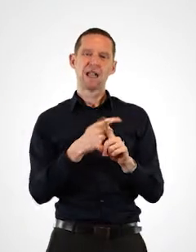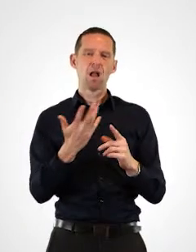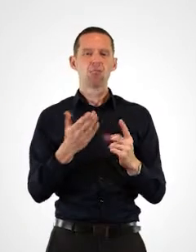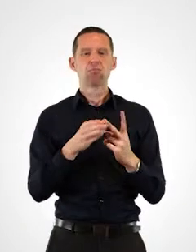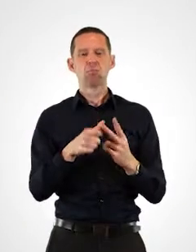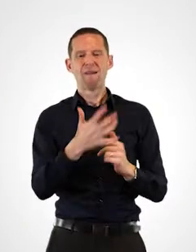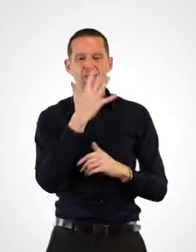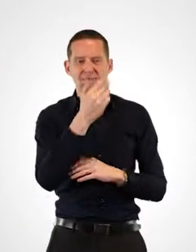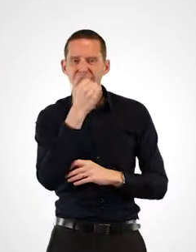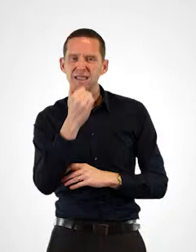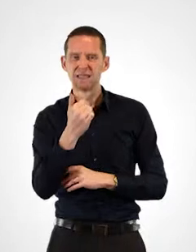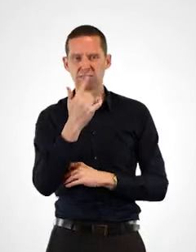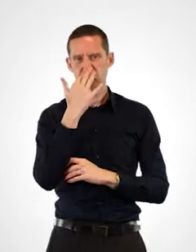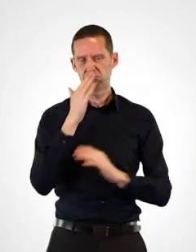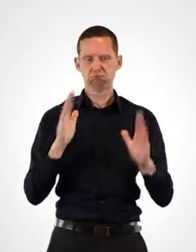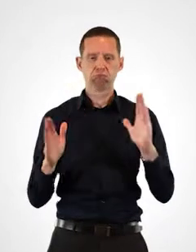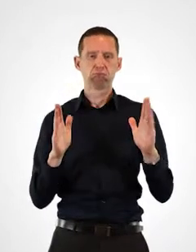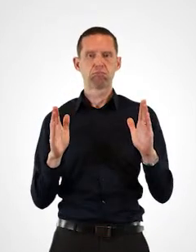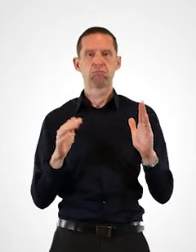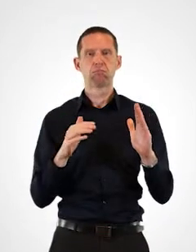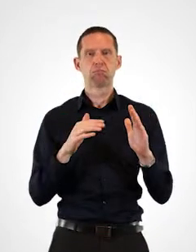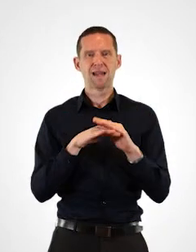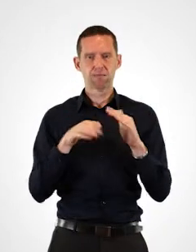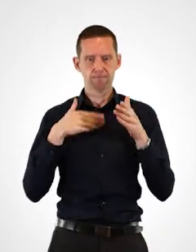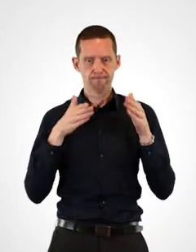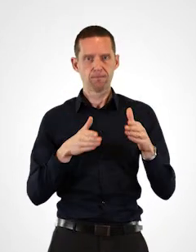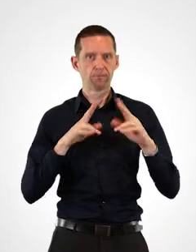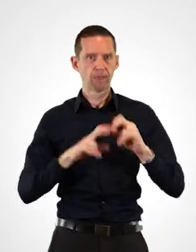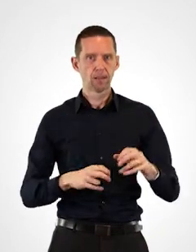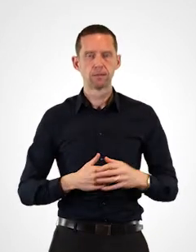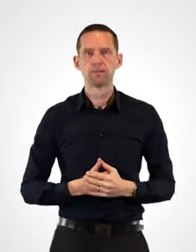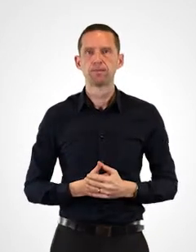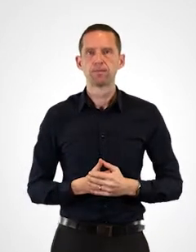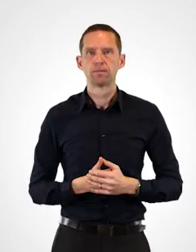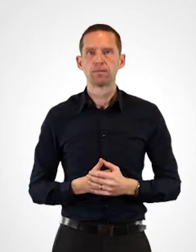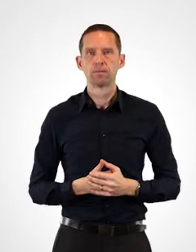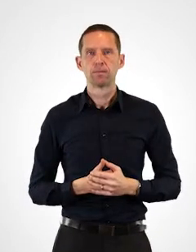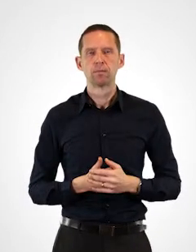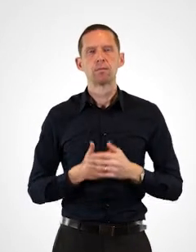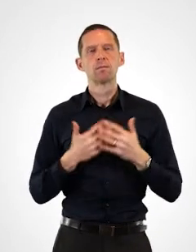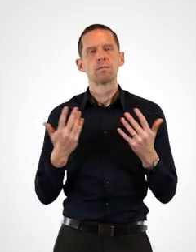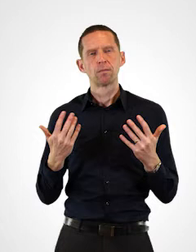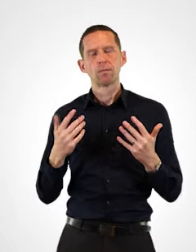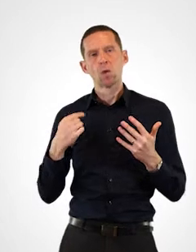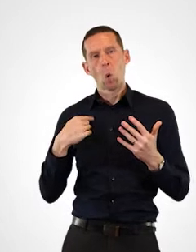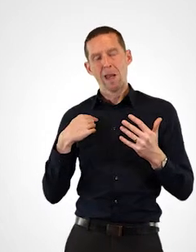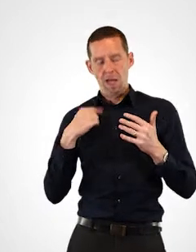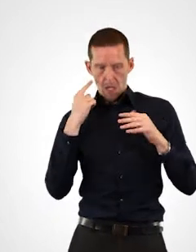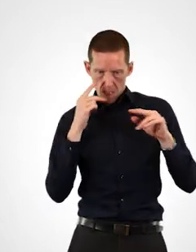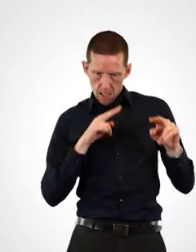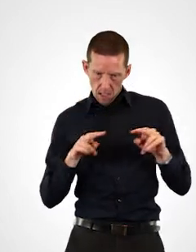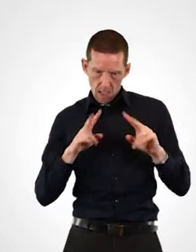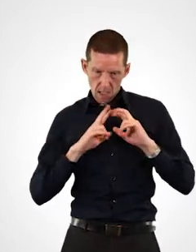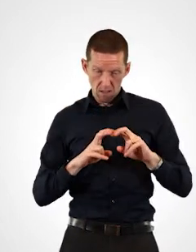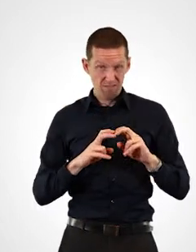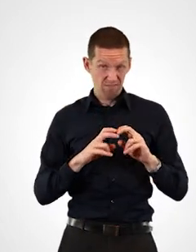5-6-year-olds in our body of studies. When we looked and searched, we found, again,